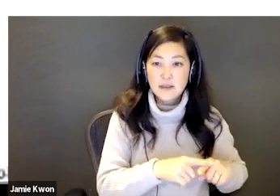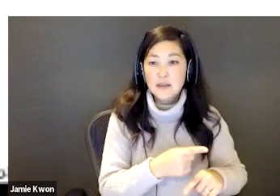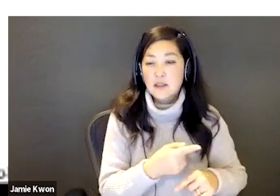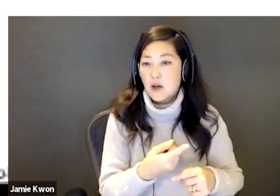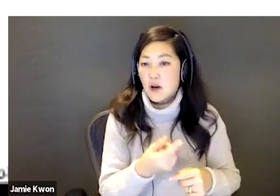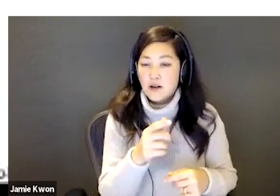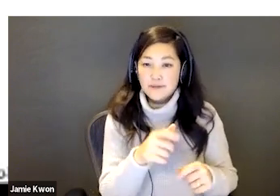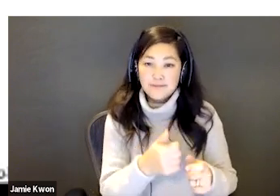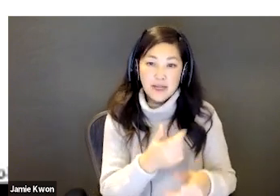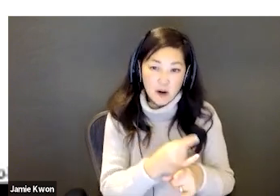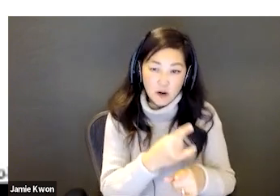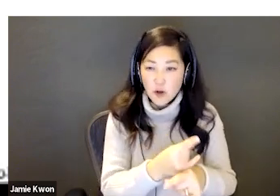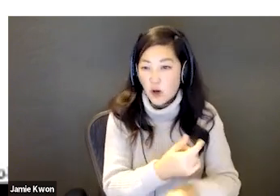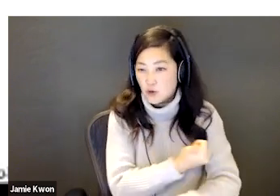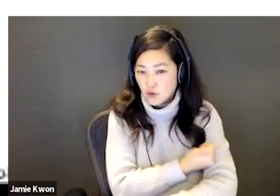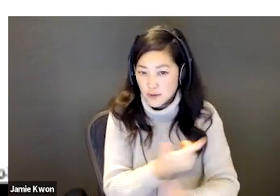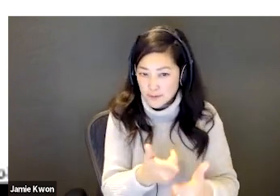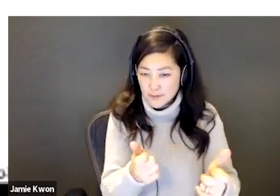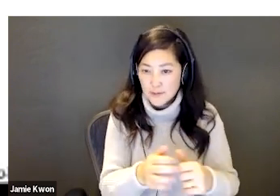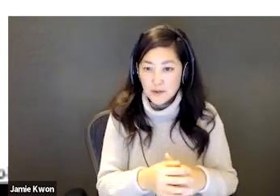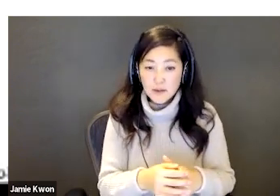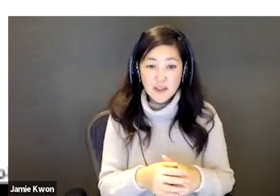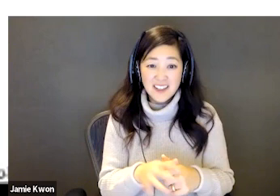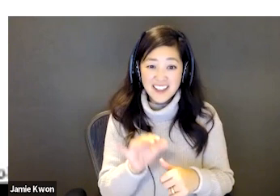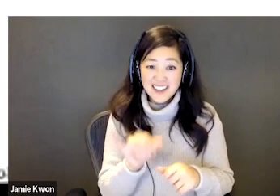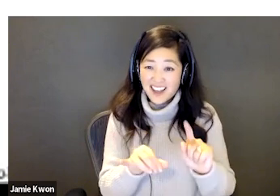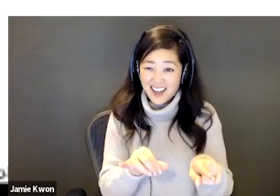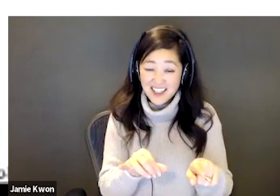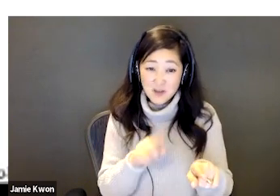and neurodivergence is really shocking.